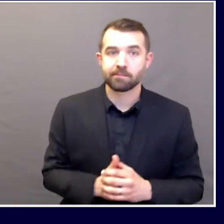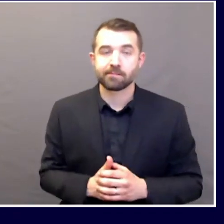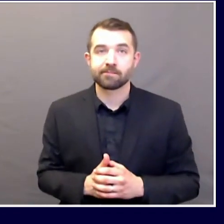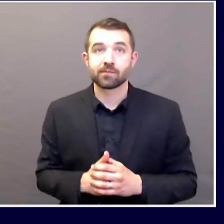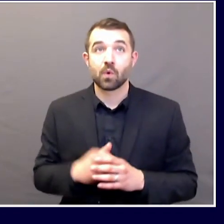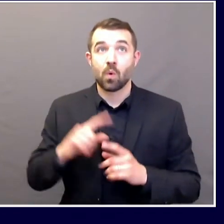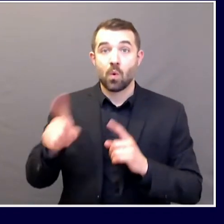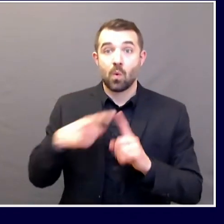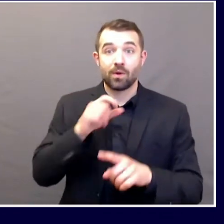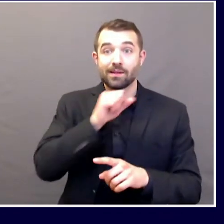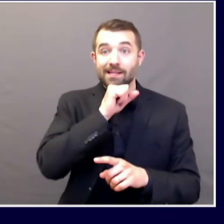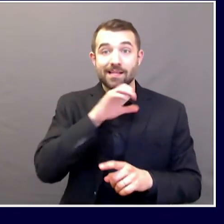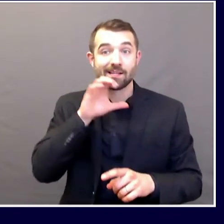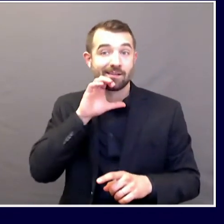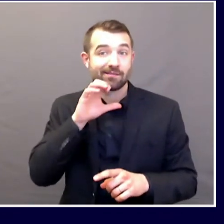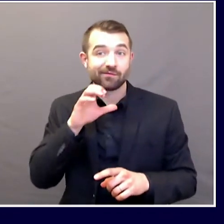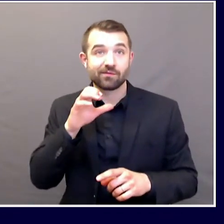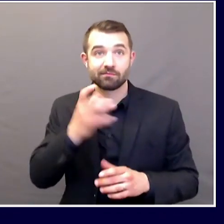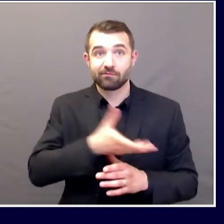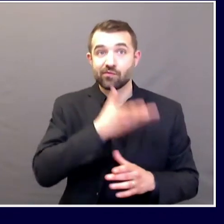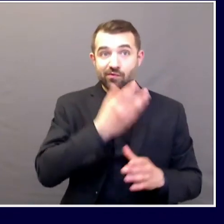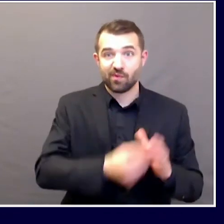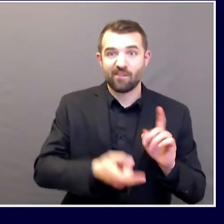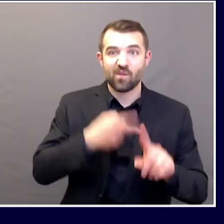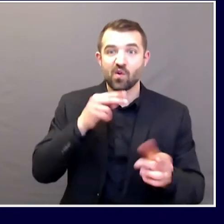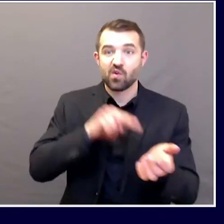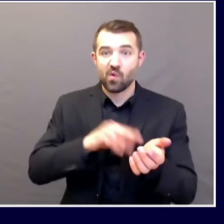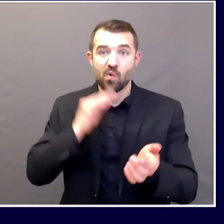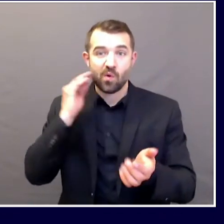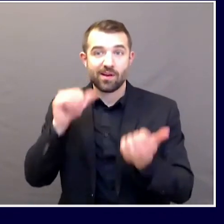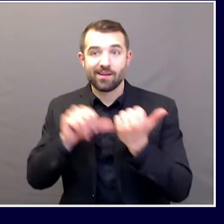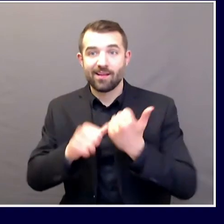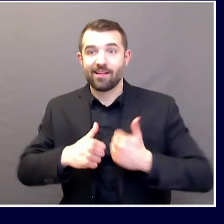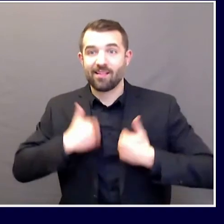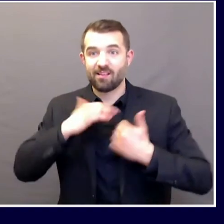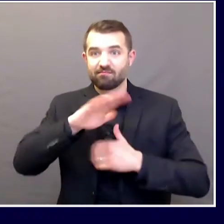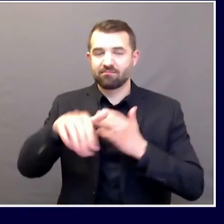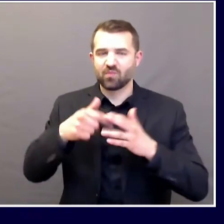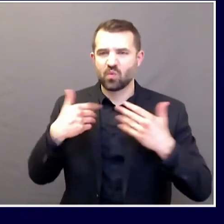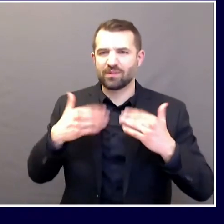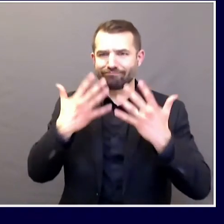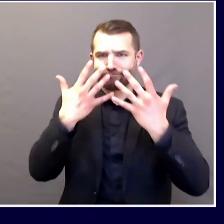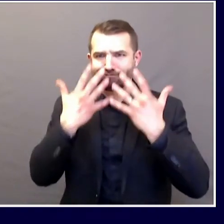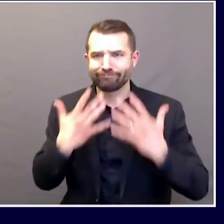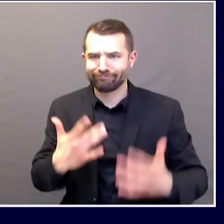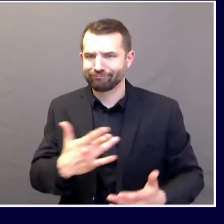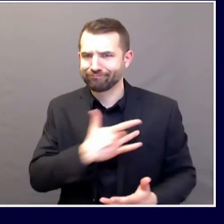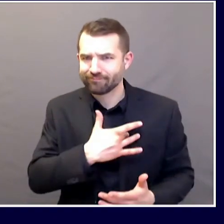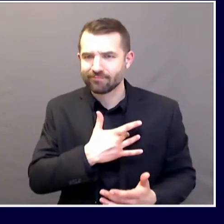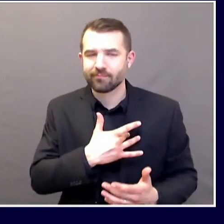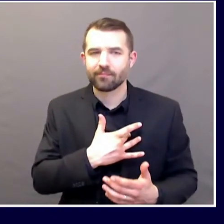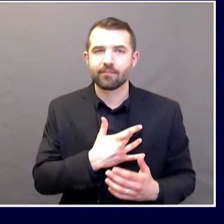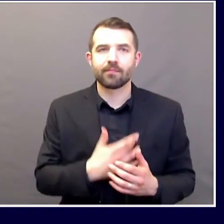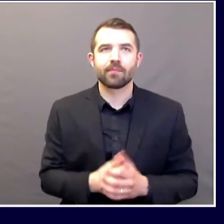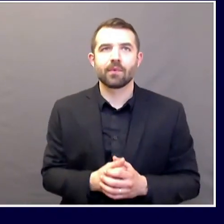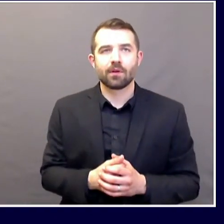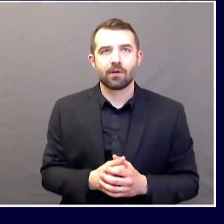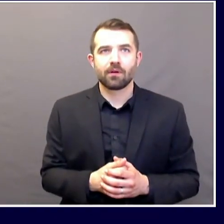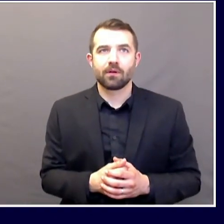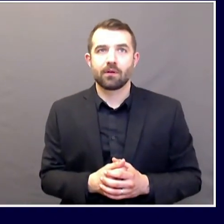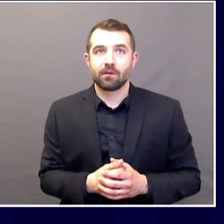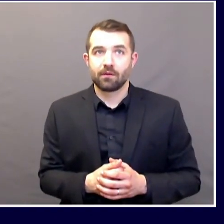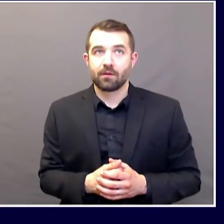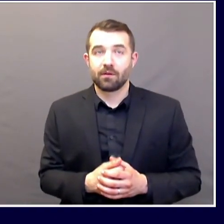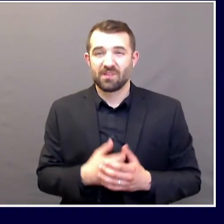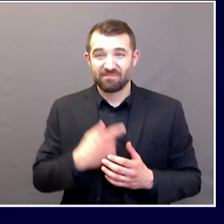care facility dies. And all of us is just a little bit poorer as a result of that death. But it is different from where we were back in